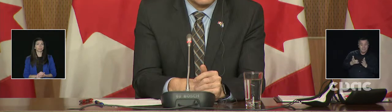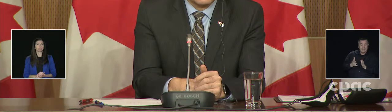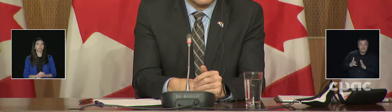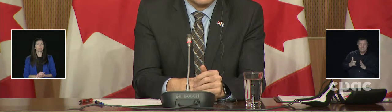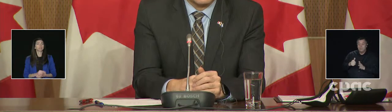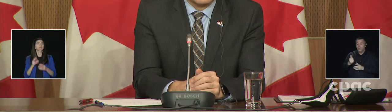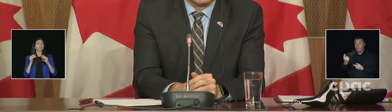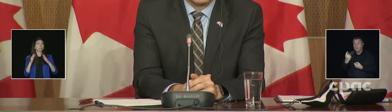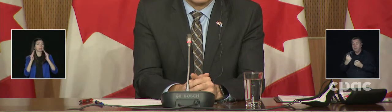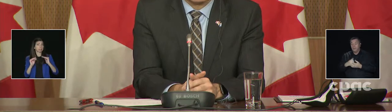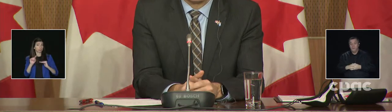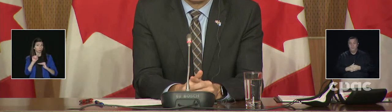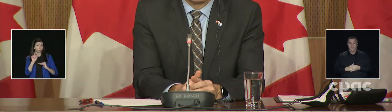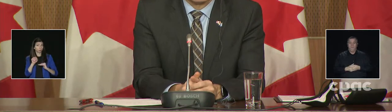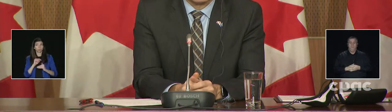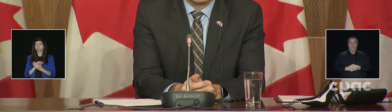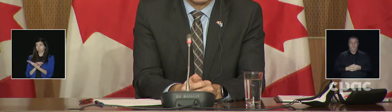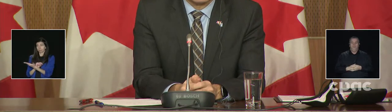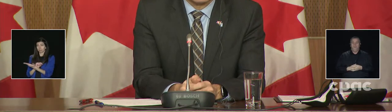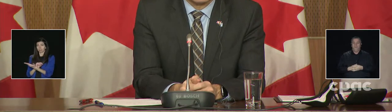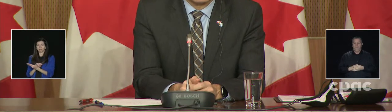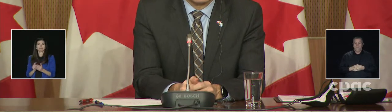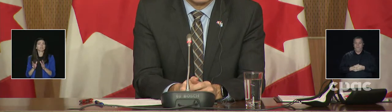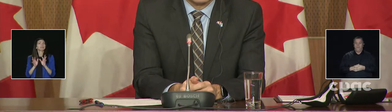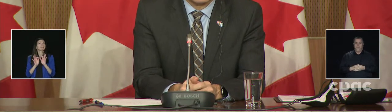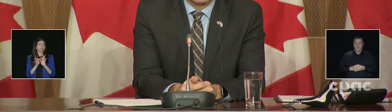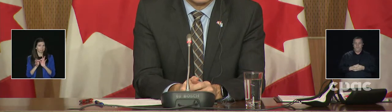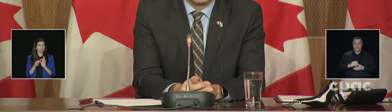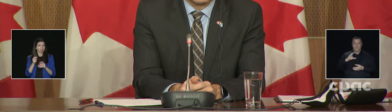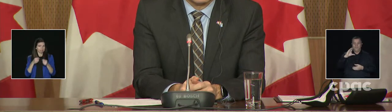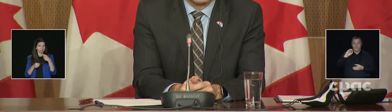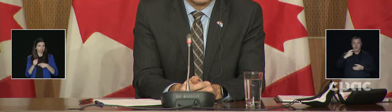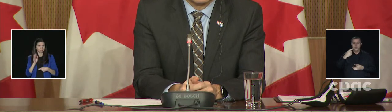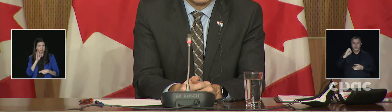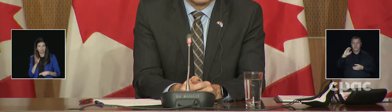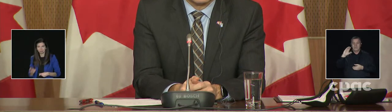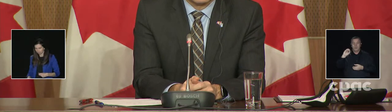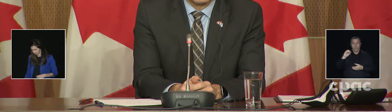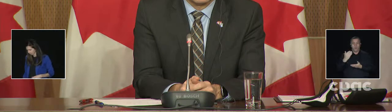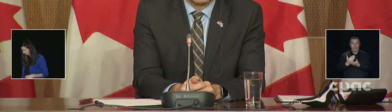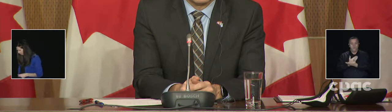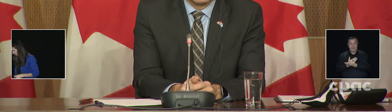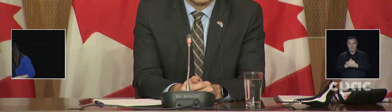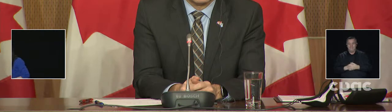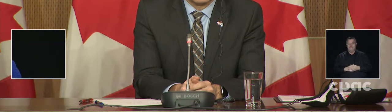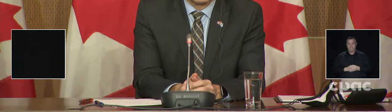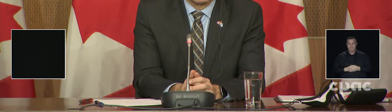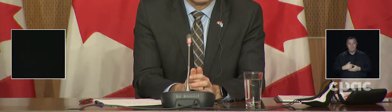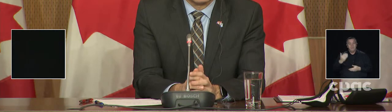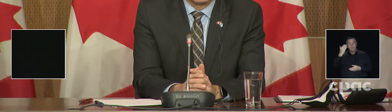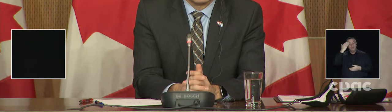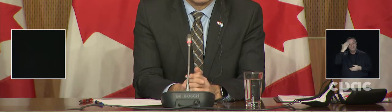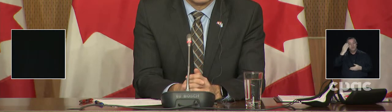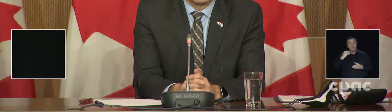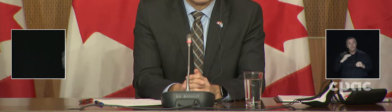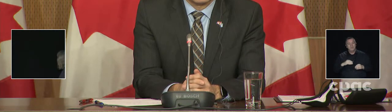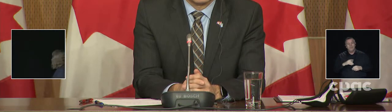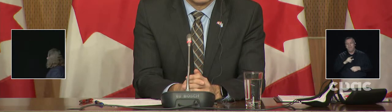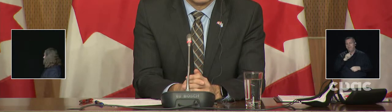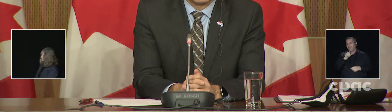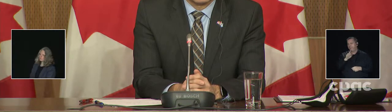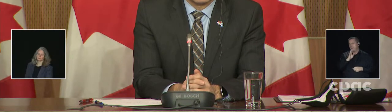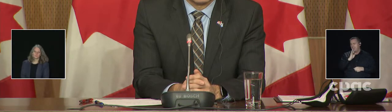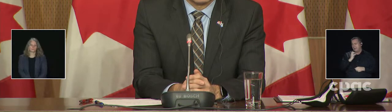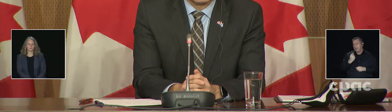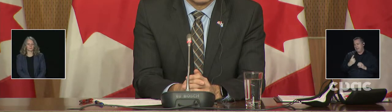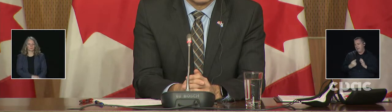La prochaine question de Annie Guillemette, Cogeco Nouvelles 98.5 FM. La parole est à vous. Oui, bonjour, Monsieur le ministre. Vous avez parlé